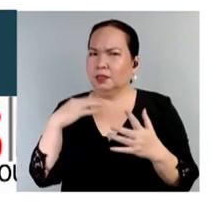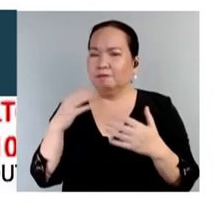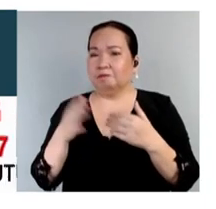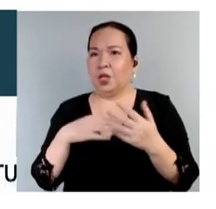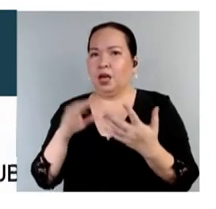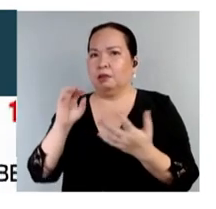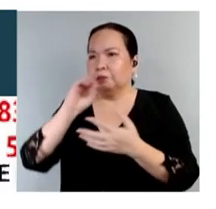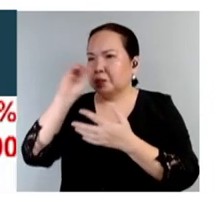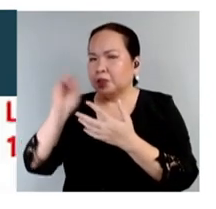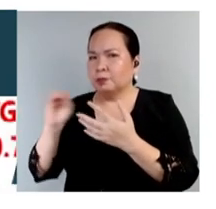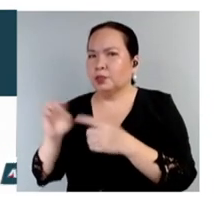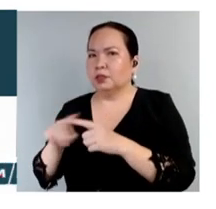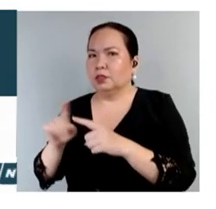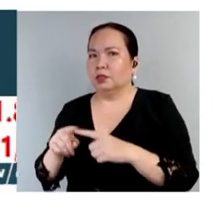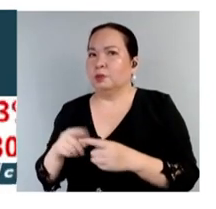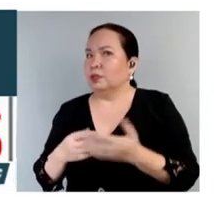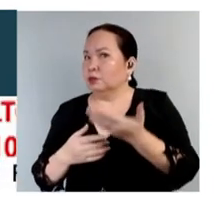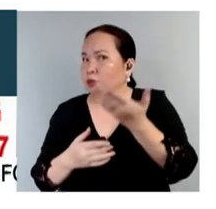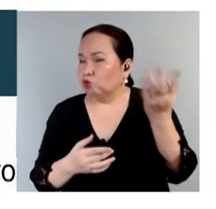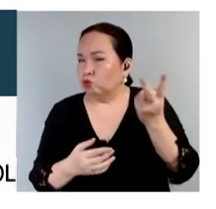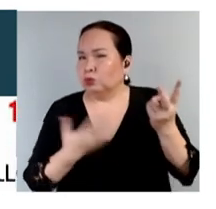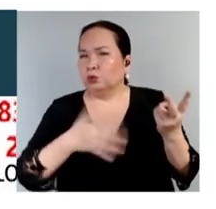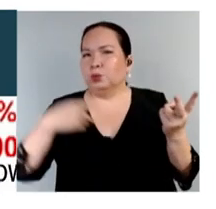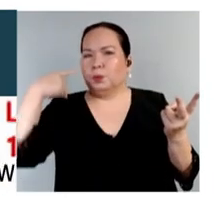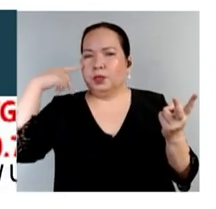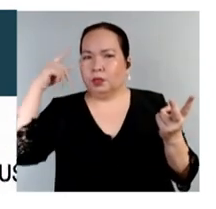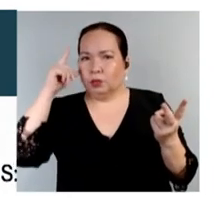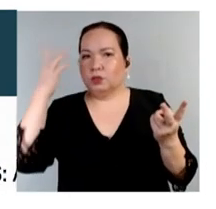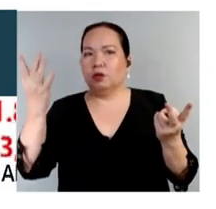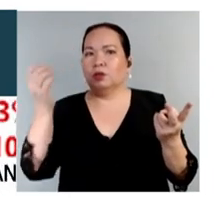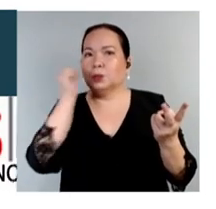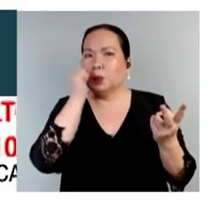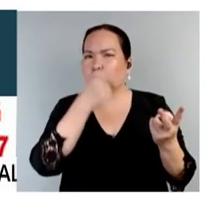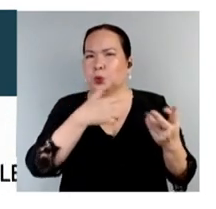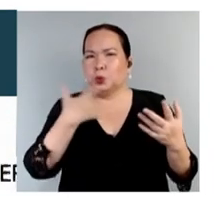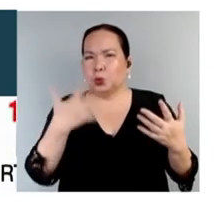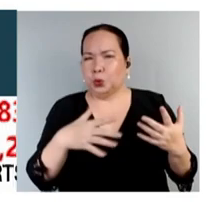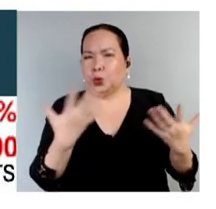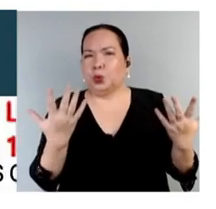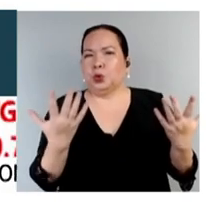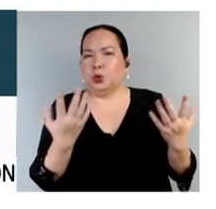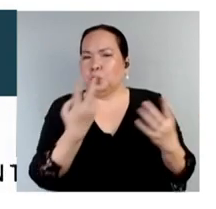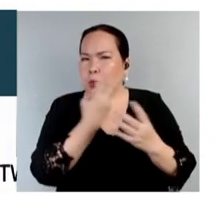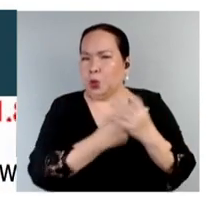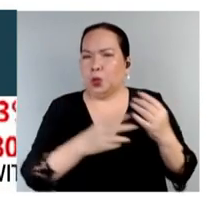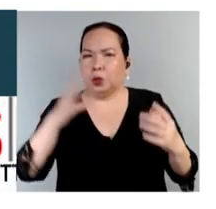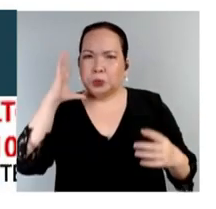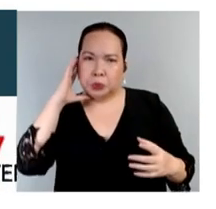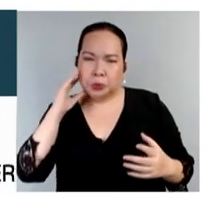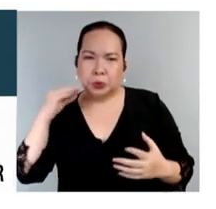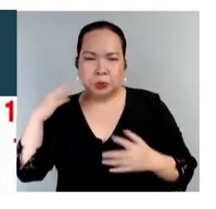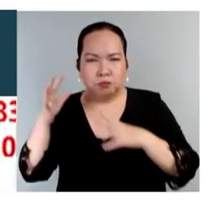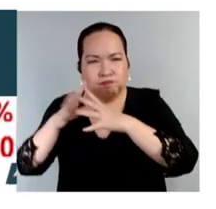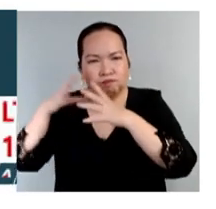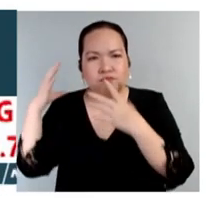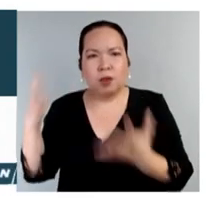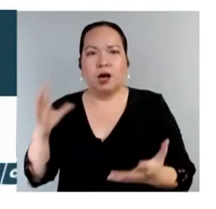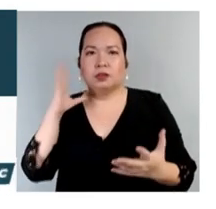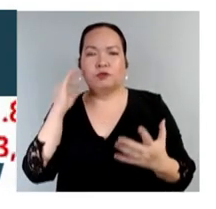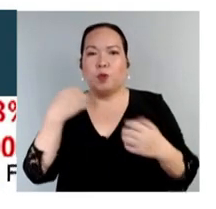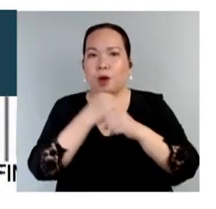legislative experience between these two senators. You have Senator Panfilo Lacson and Senator Tito Sotto. Wouldn't that